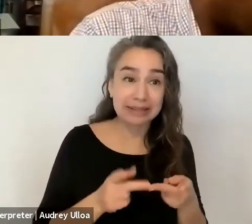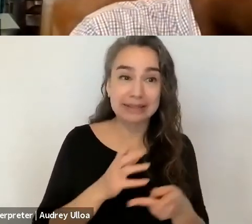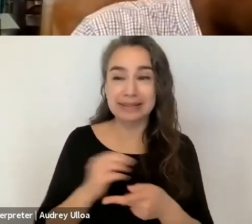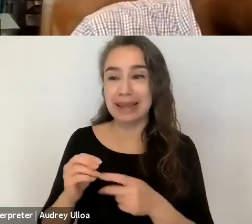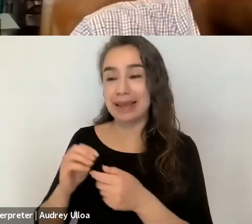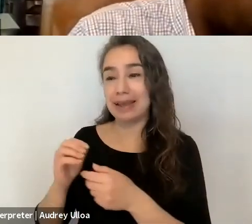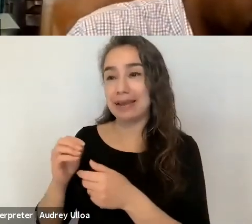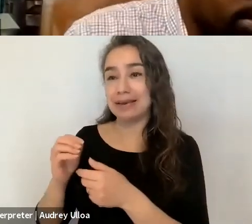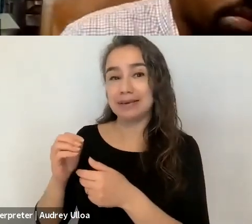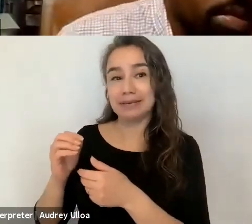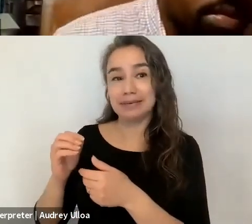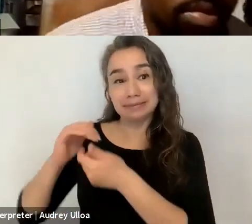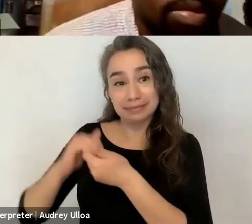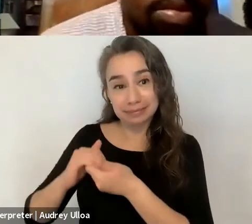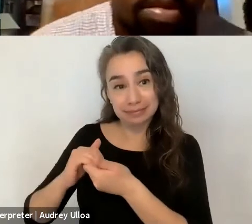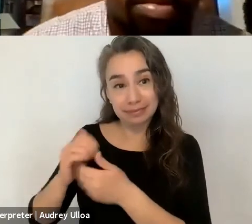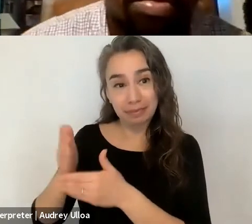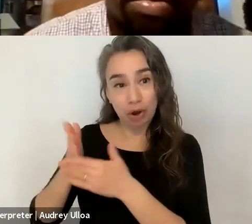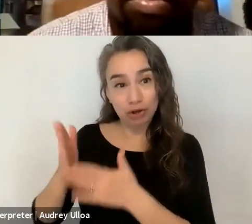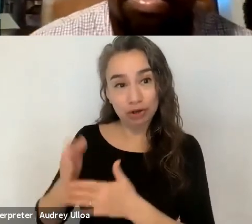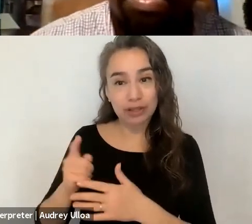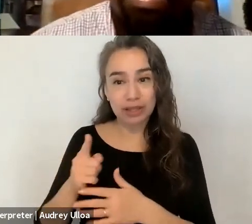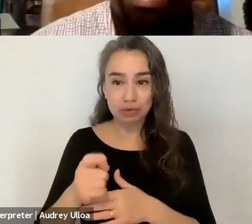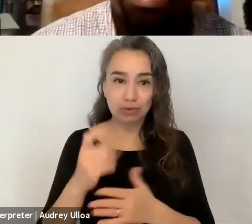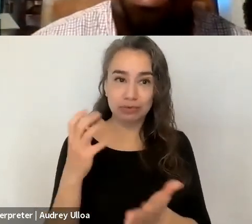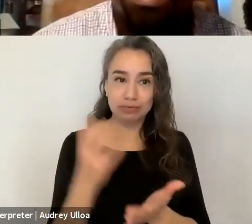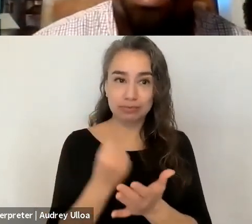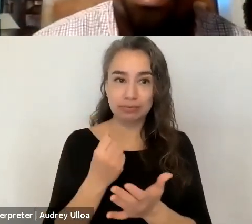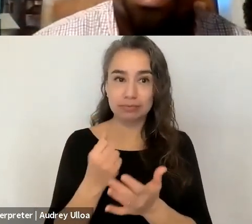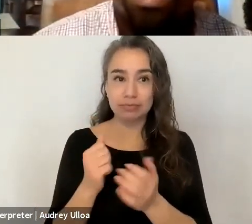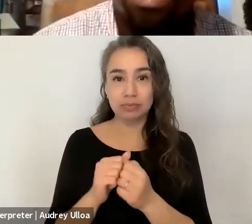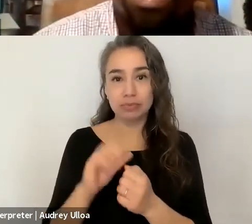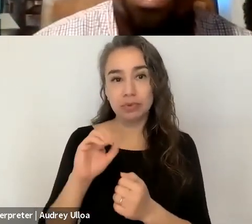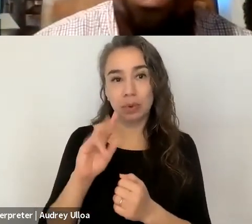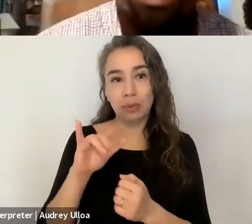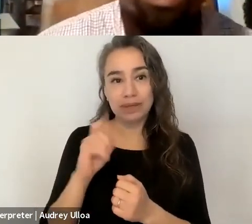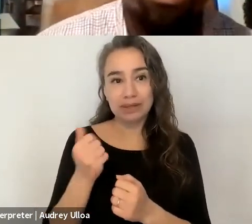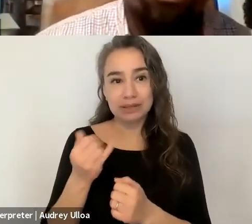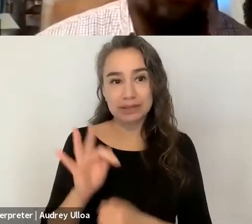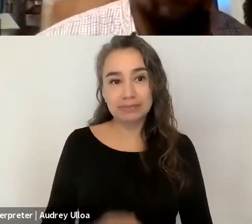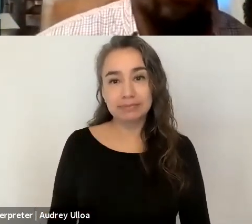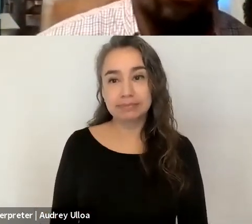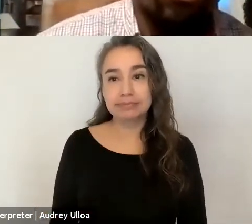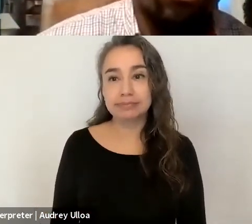have utilized or tapped into during this COVID-19 phase?